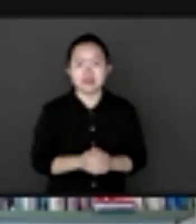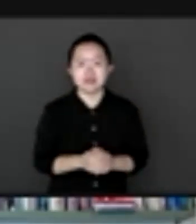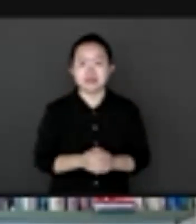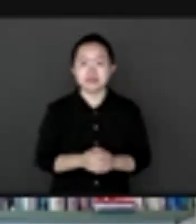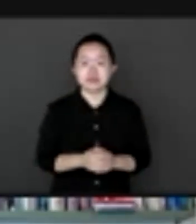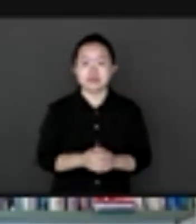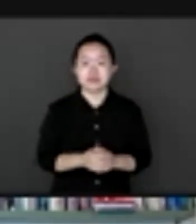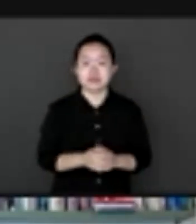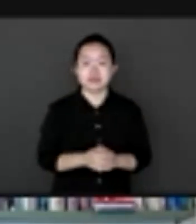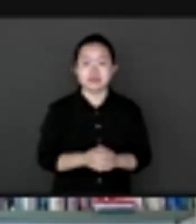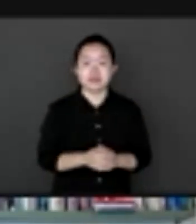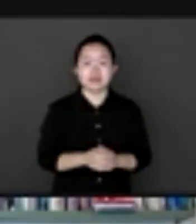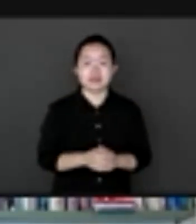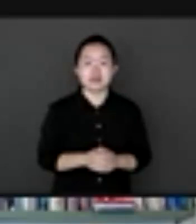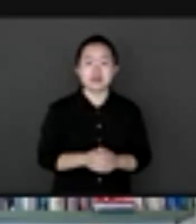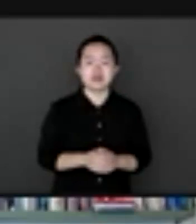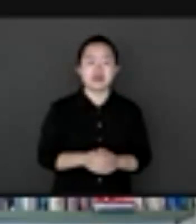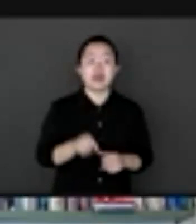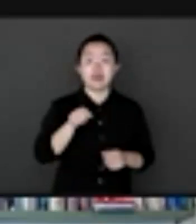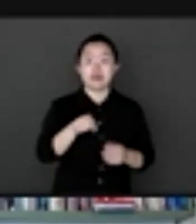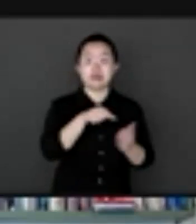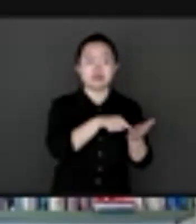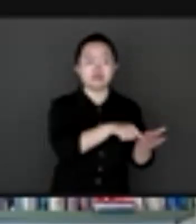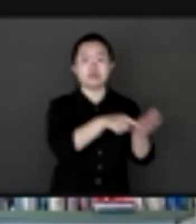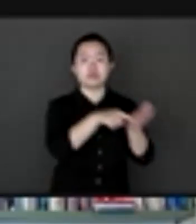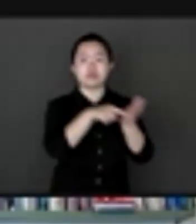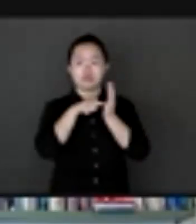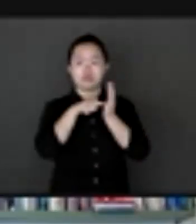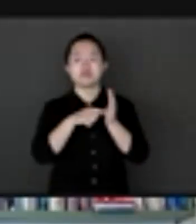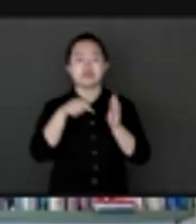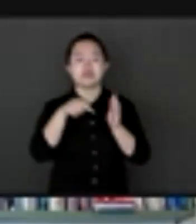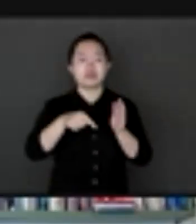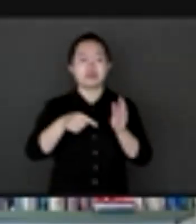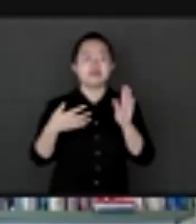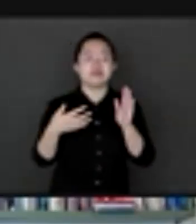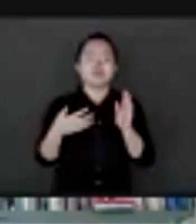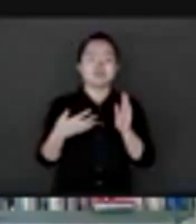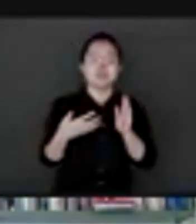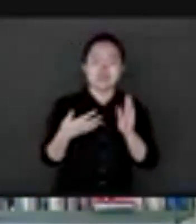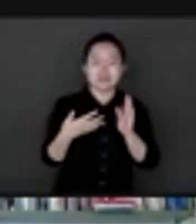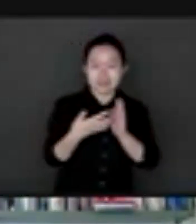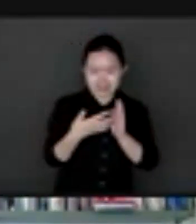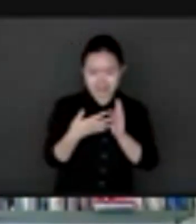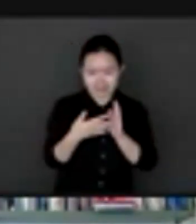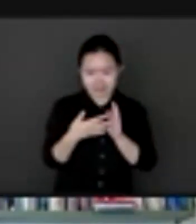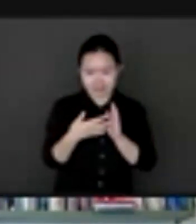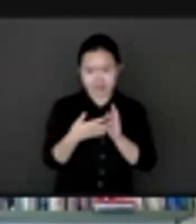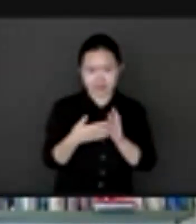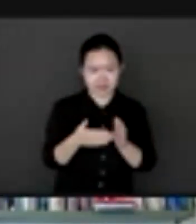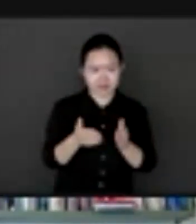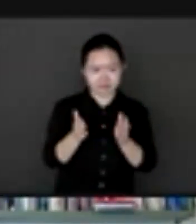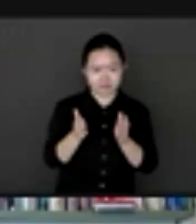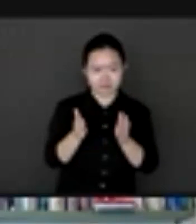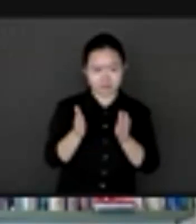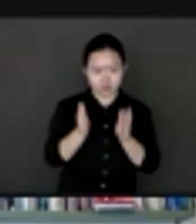with people with disabilities, such our municipality template test at the last year